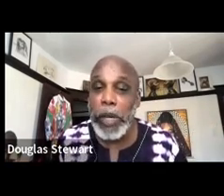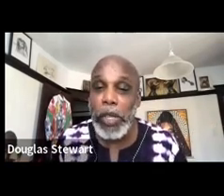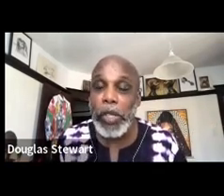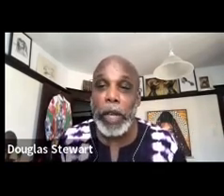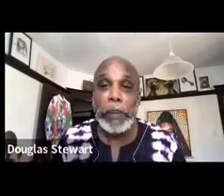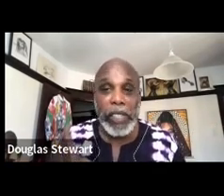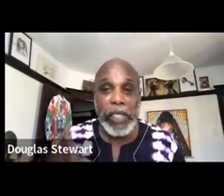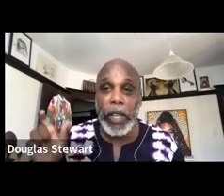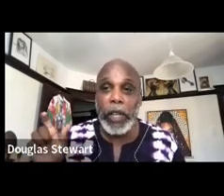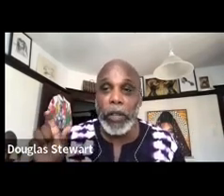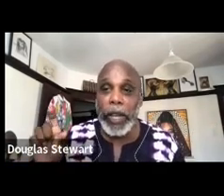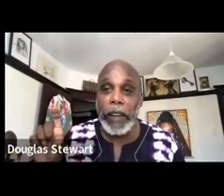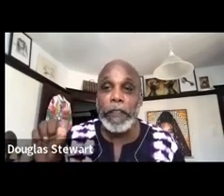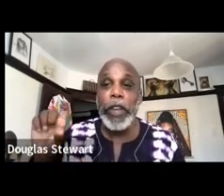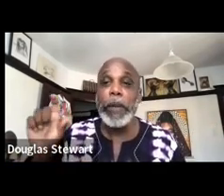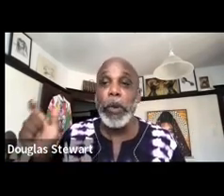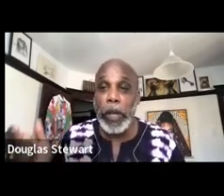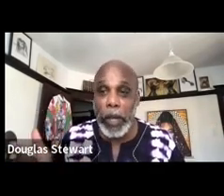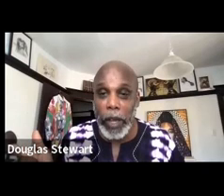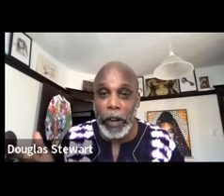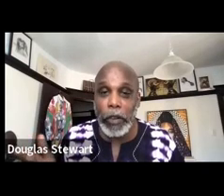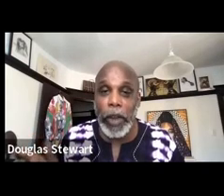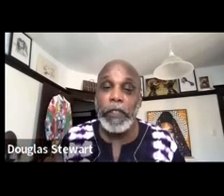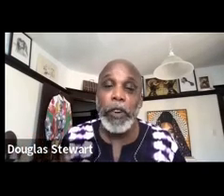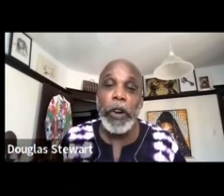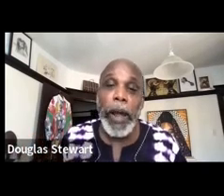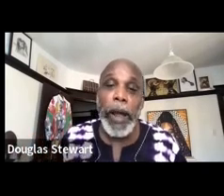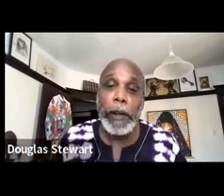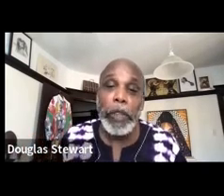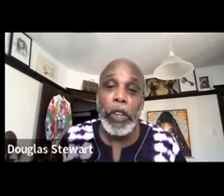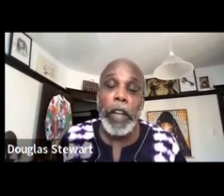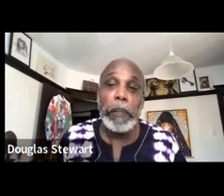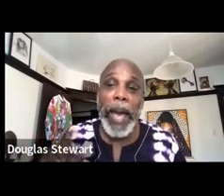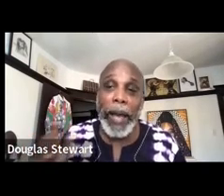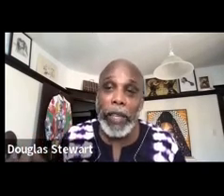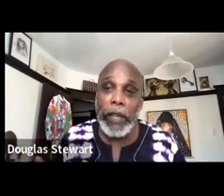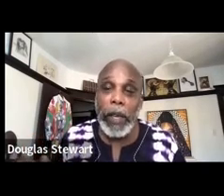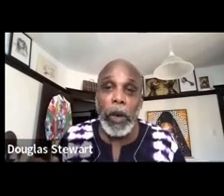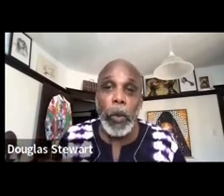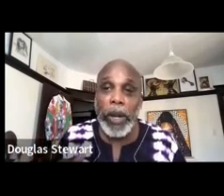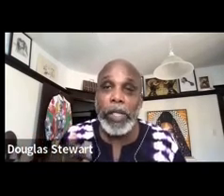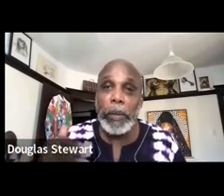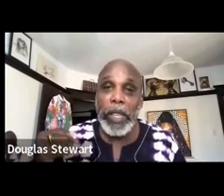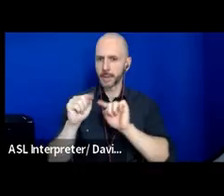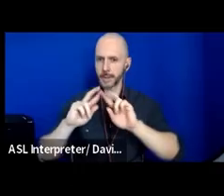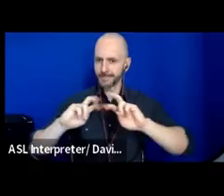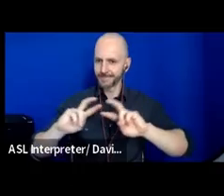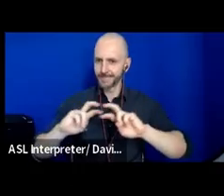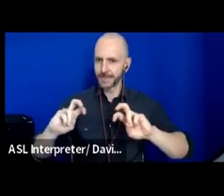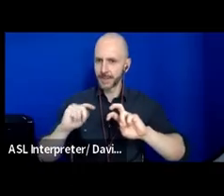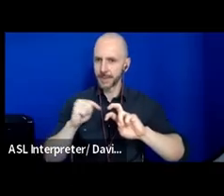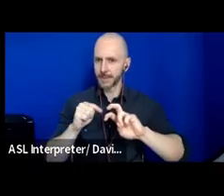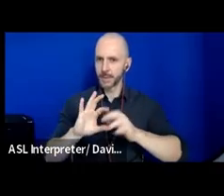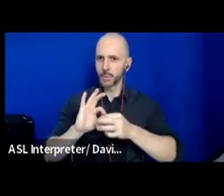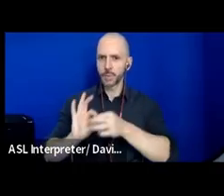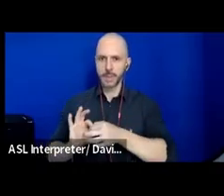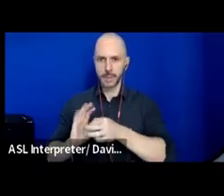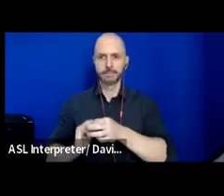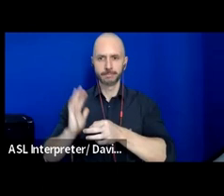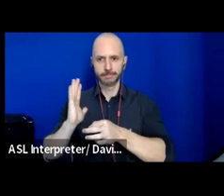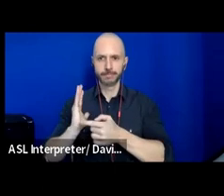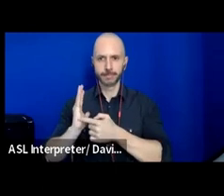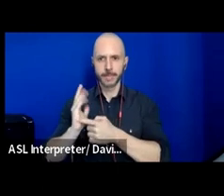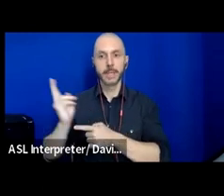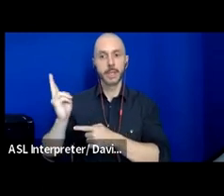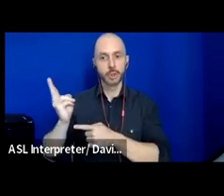and experiences, and particularly today, looking at a framework, right, for, you know, unpacking what are some of the historical legacies and the